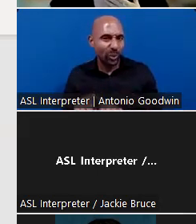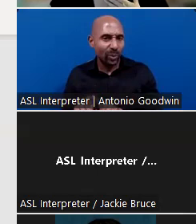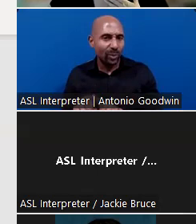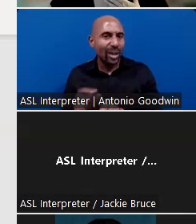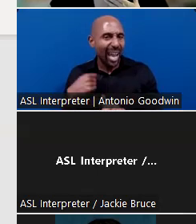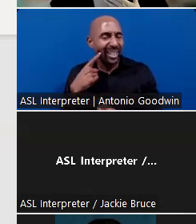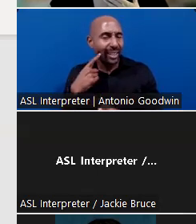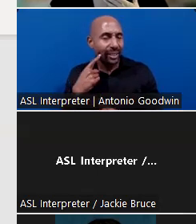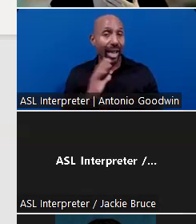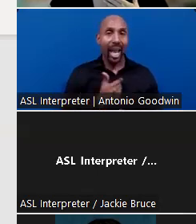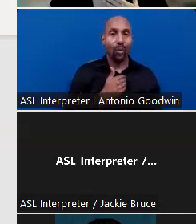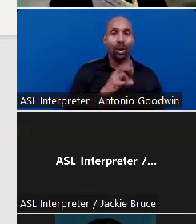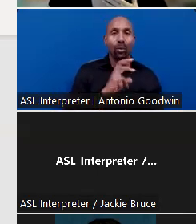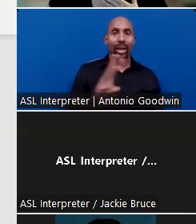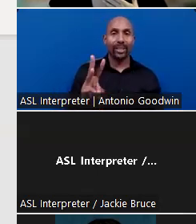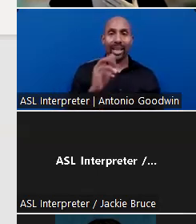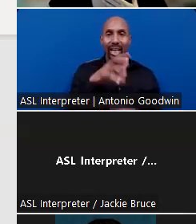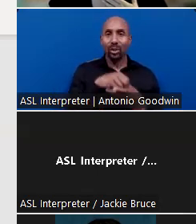healthcare providers.